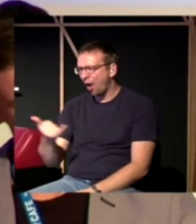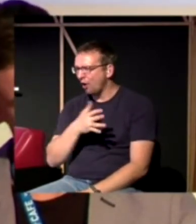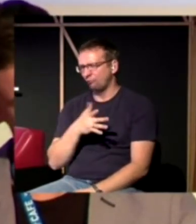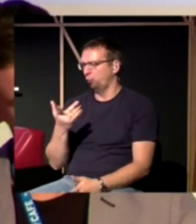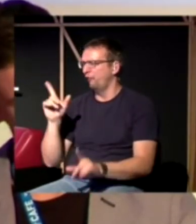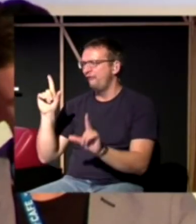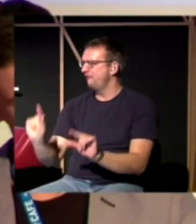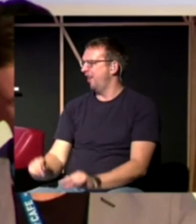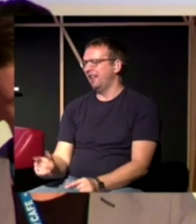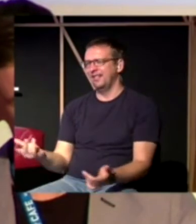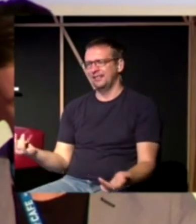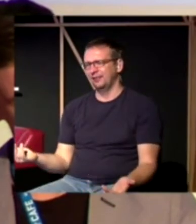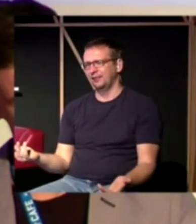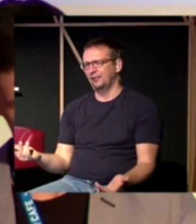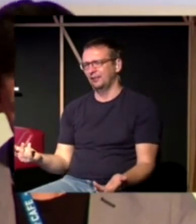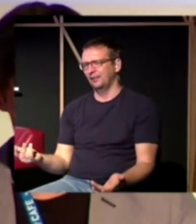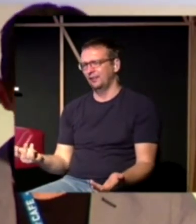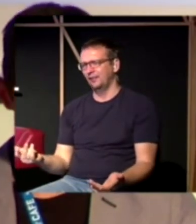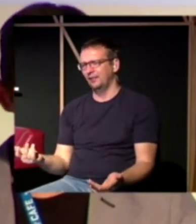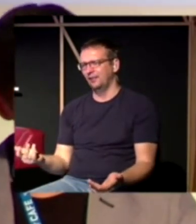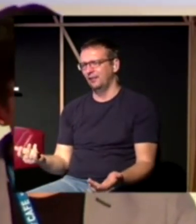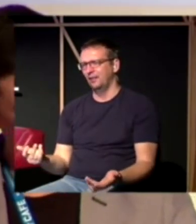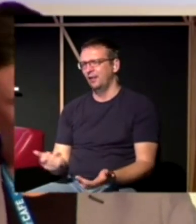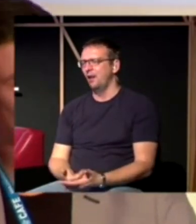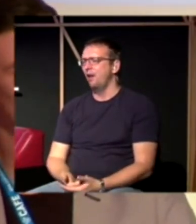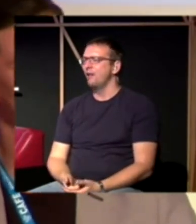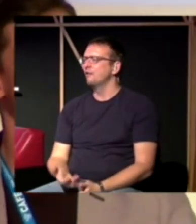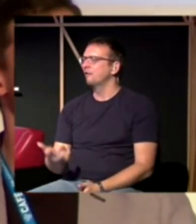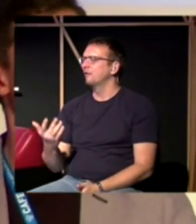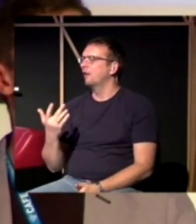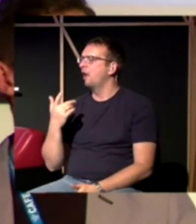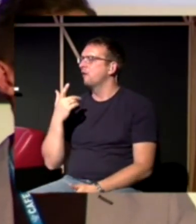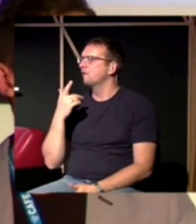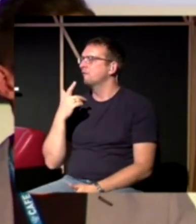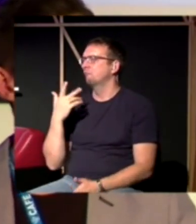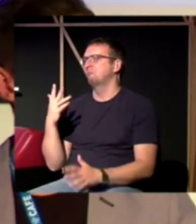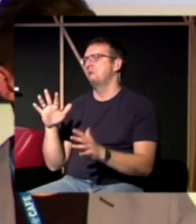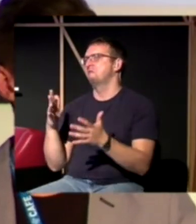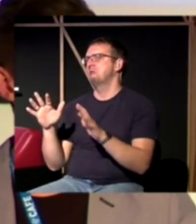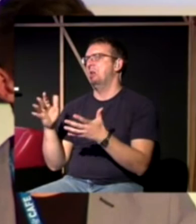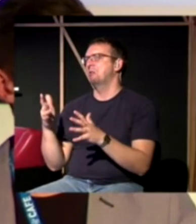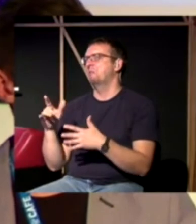cost in the outlay. We train up volunteer commentators, so there's no cost. I had a club recently argue